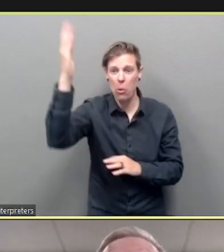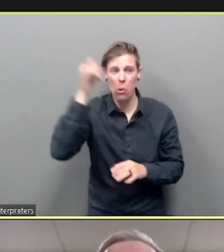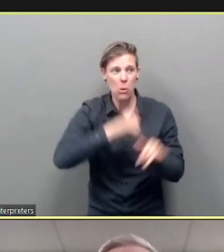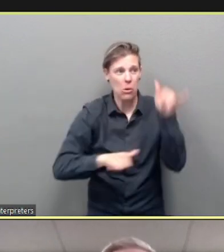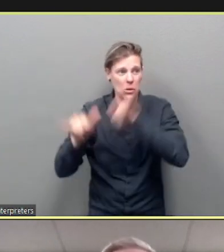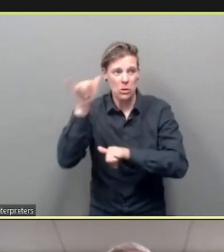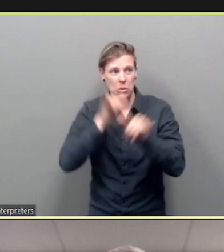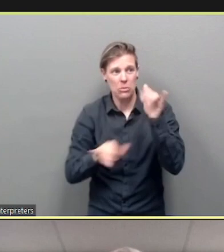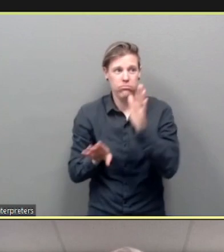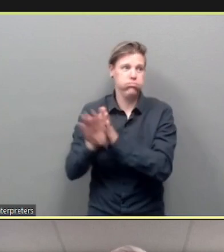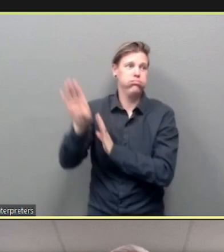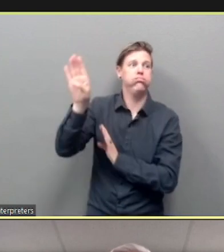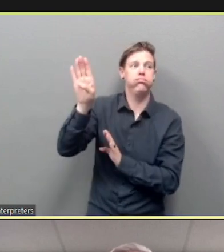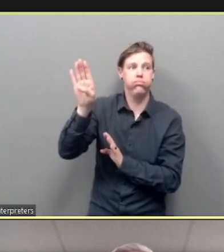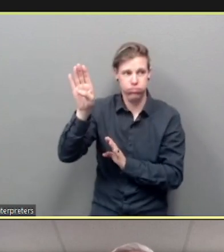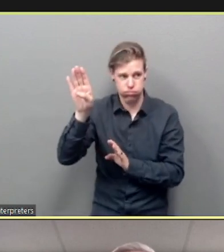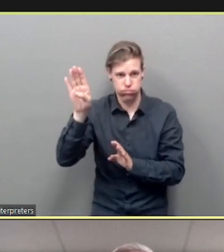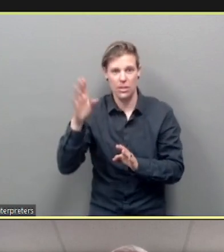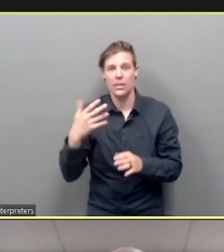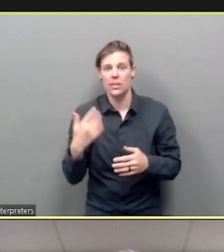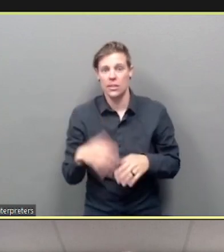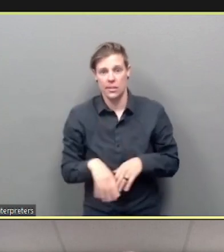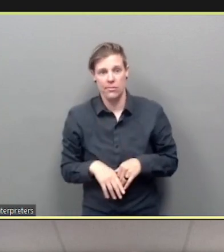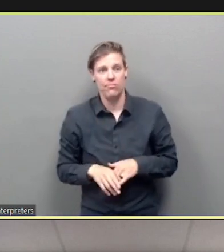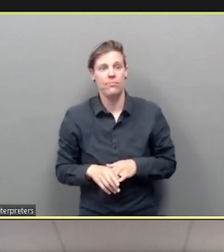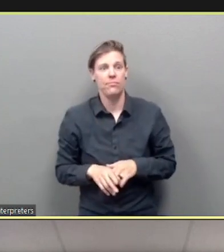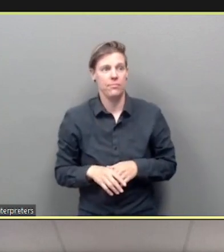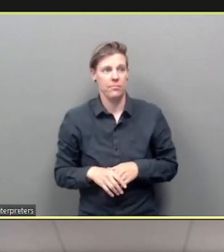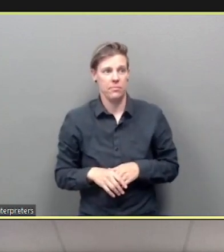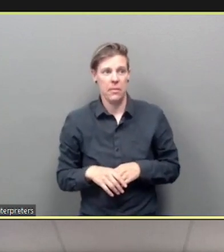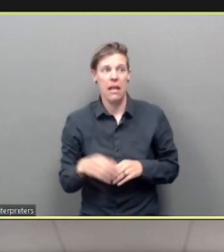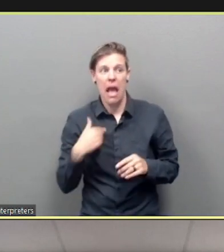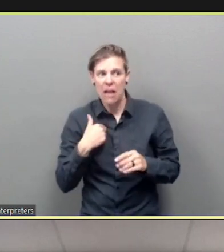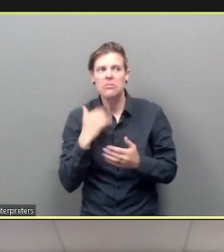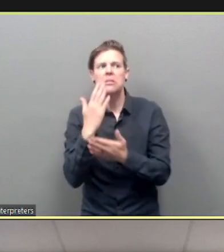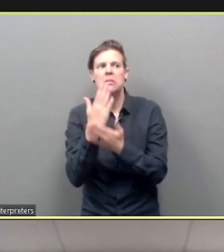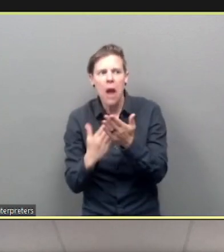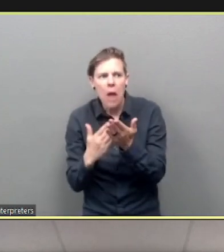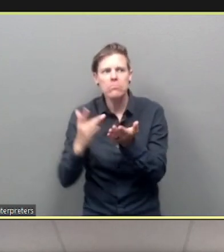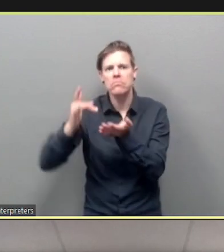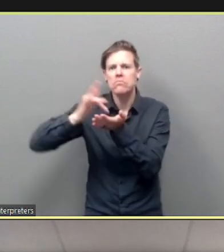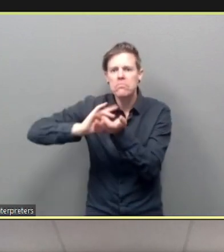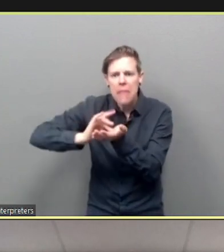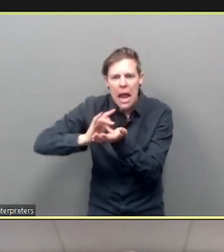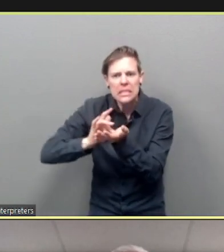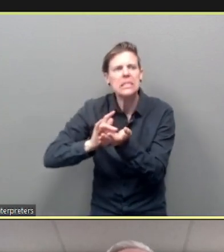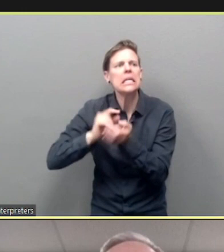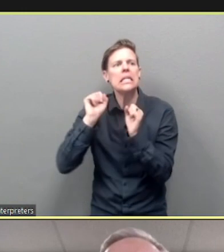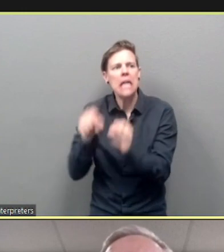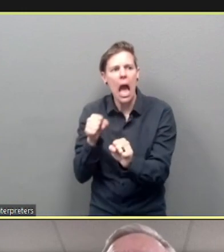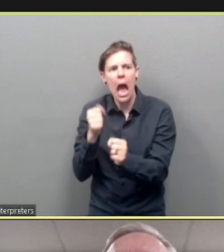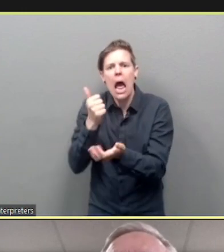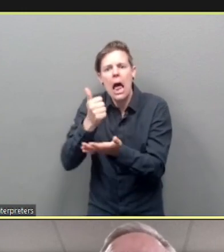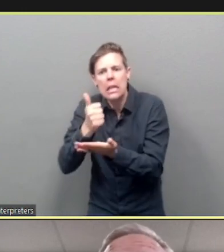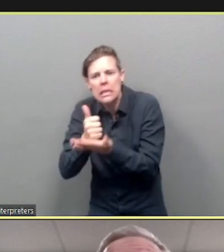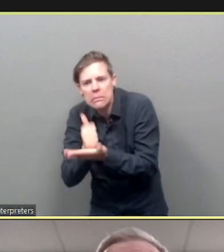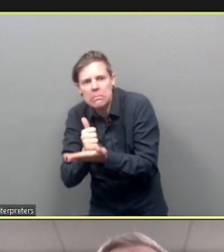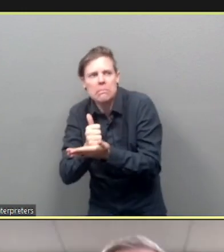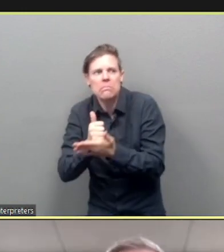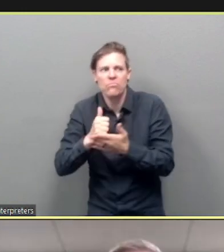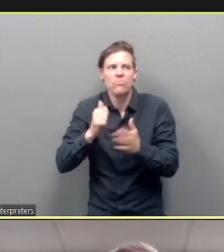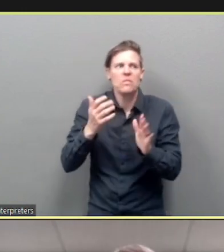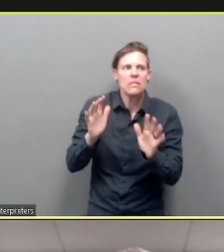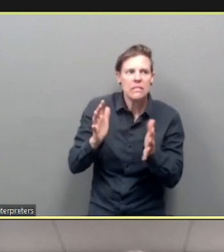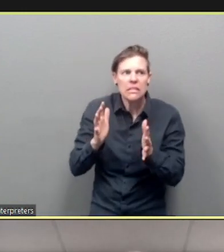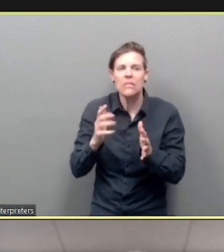in the hospital who are moderately ill, not severely ill, but moderately ill, seems to help keep them out of intensive